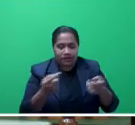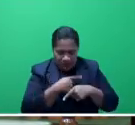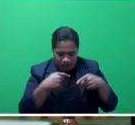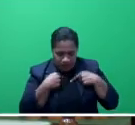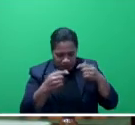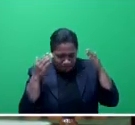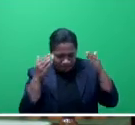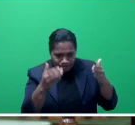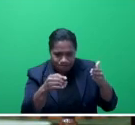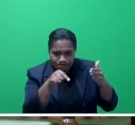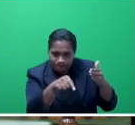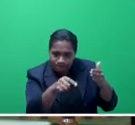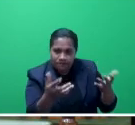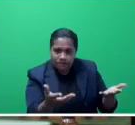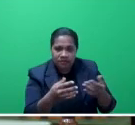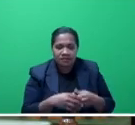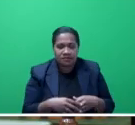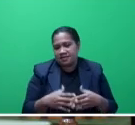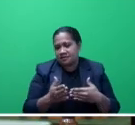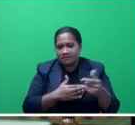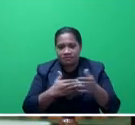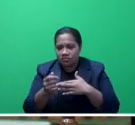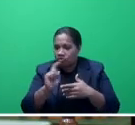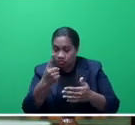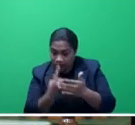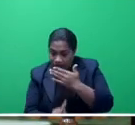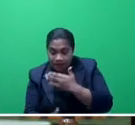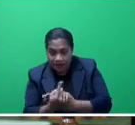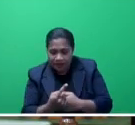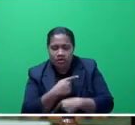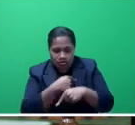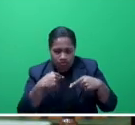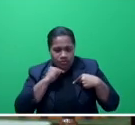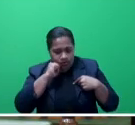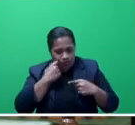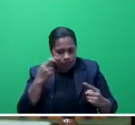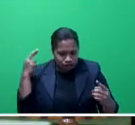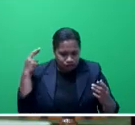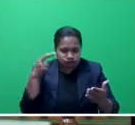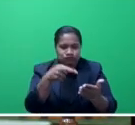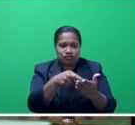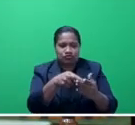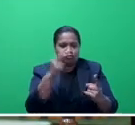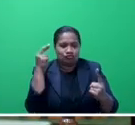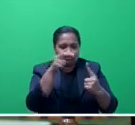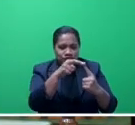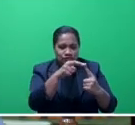And come what may, we will reach our destination. Thank you, Mr. Speaker, sir.